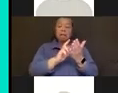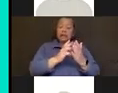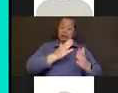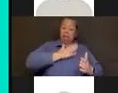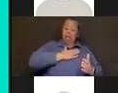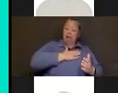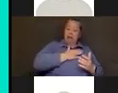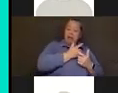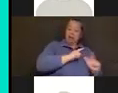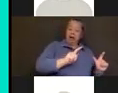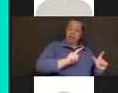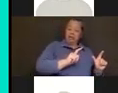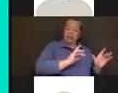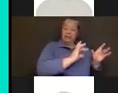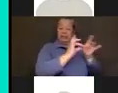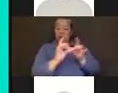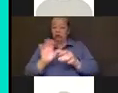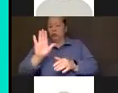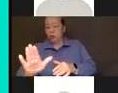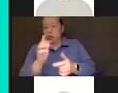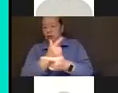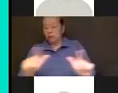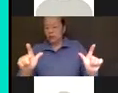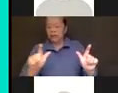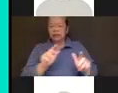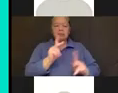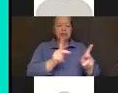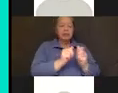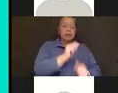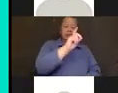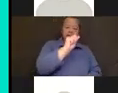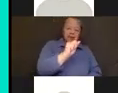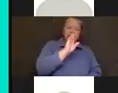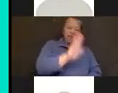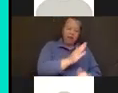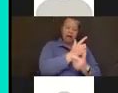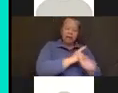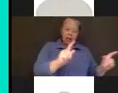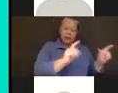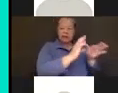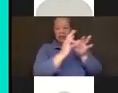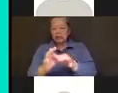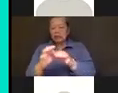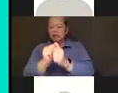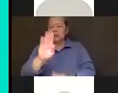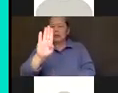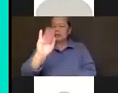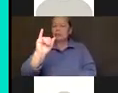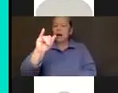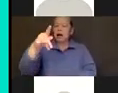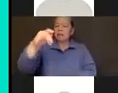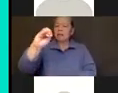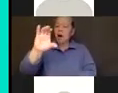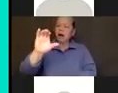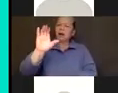in your liberation, that people's with disabilities liberation is wrapped up in BIPOC people's